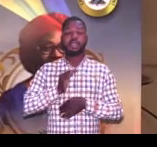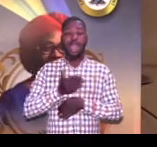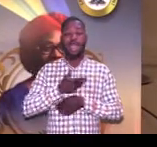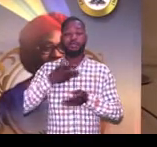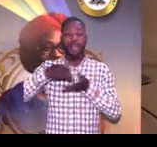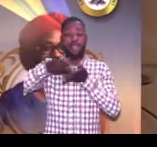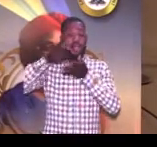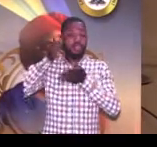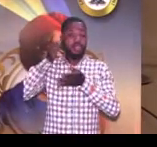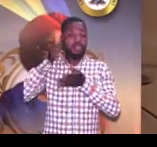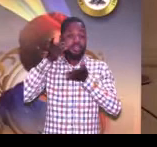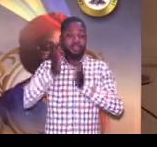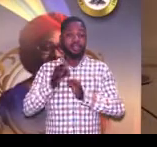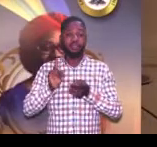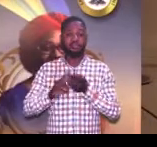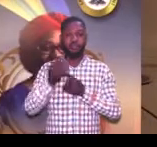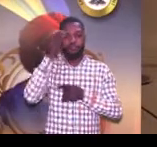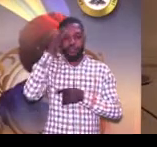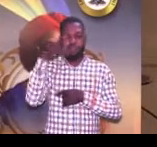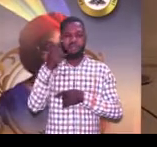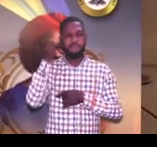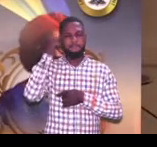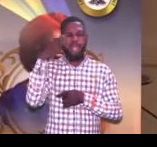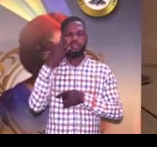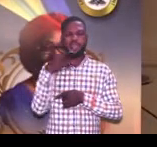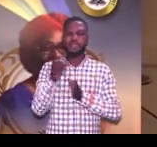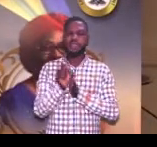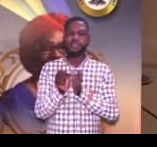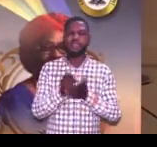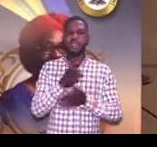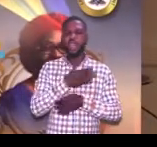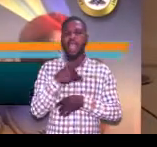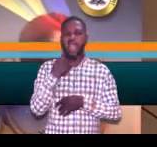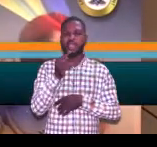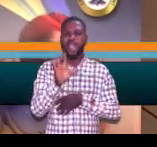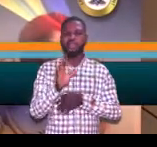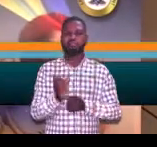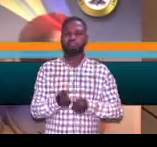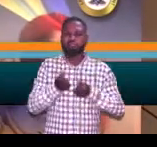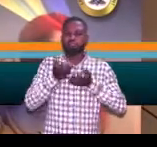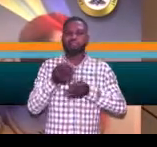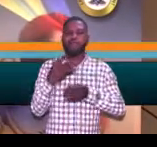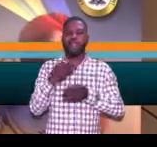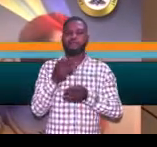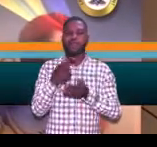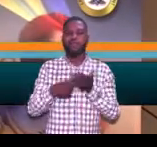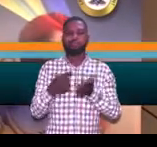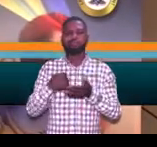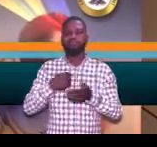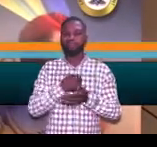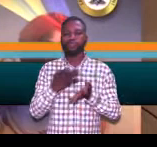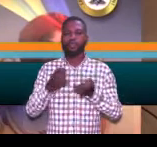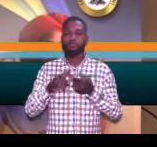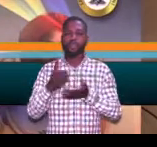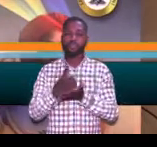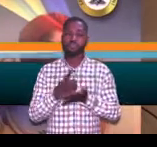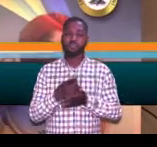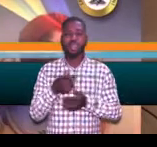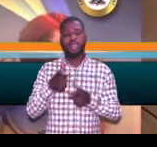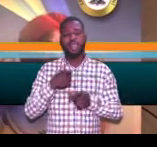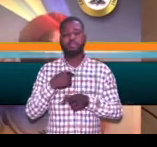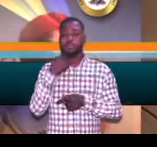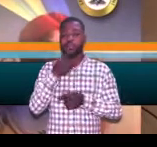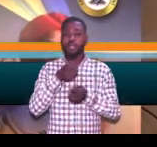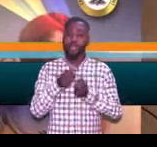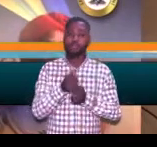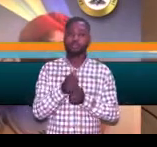our listeners will be able to know the mind of the state and of course your vision concerning some issues we'll be discussing today. Now let me tell you a little bit